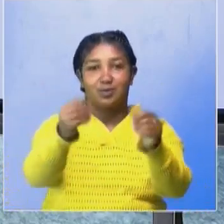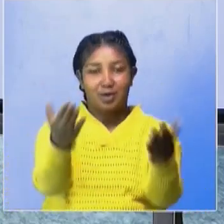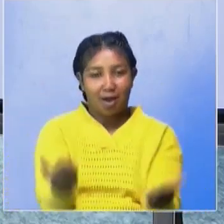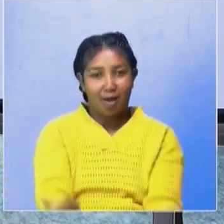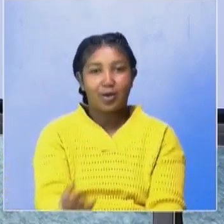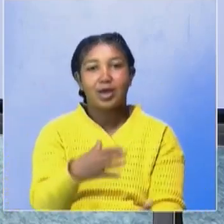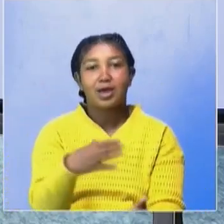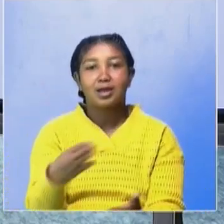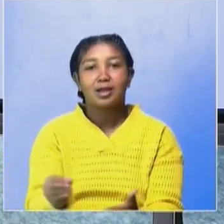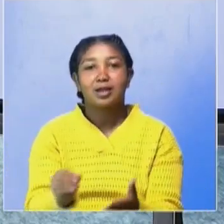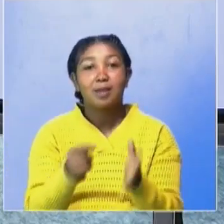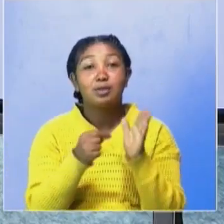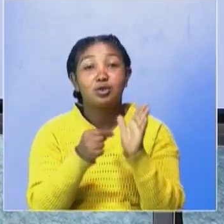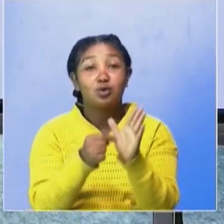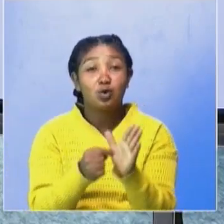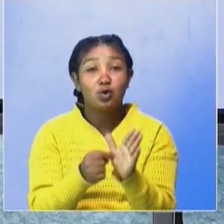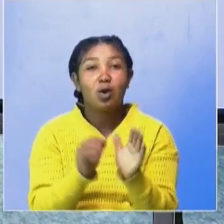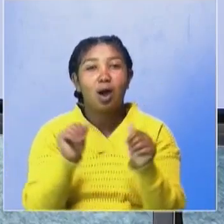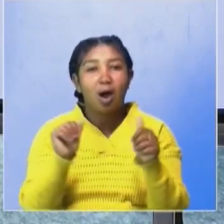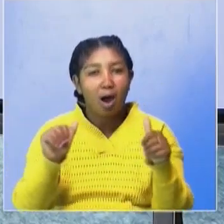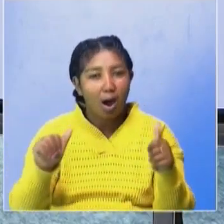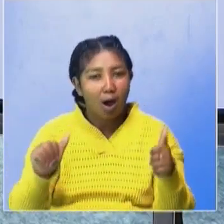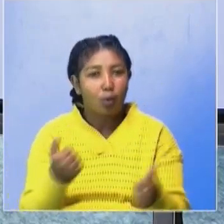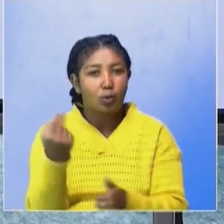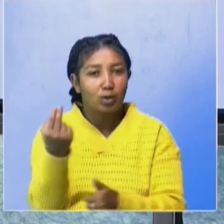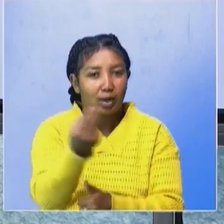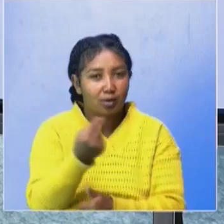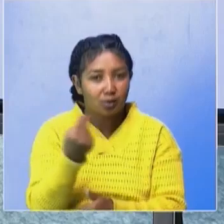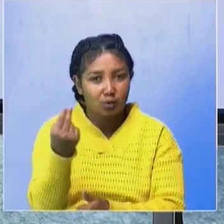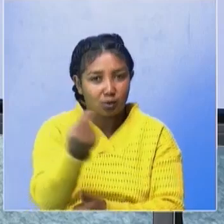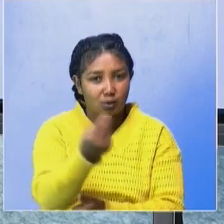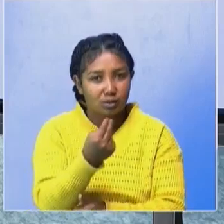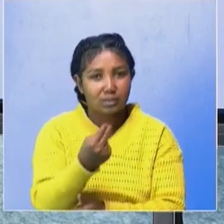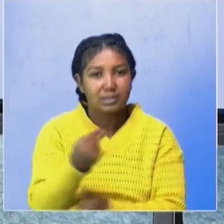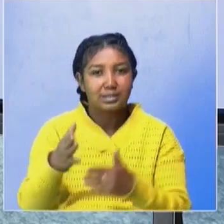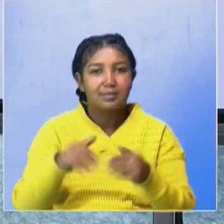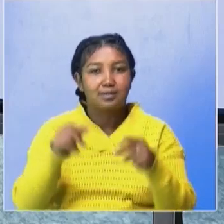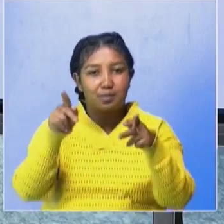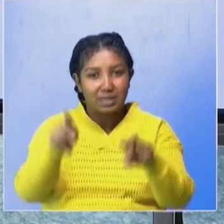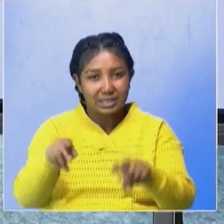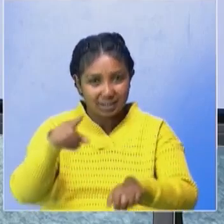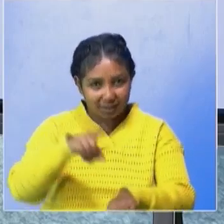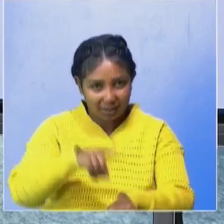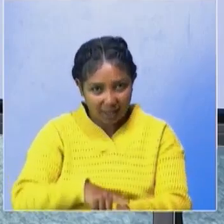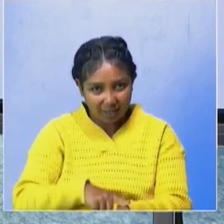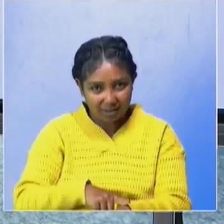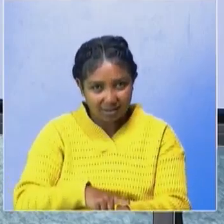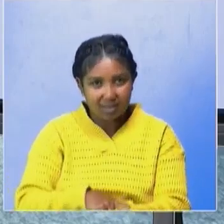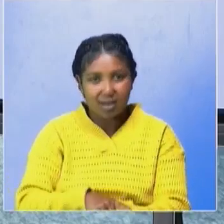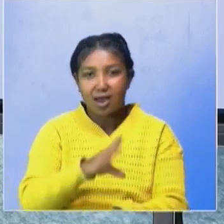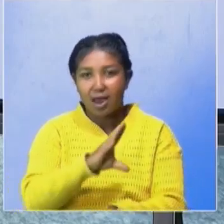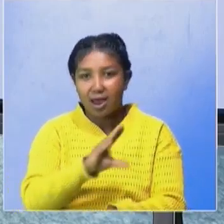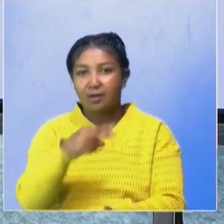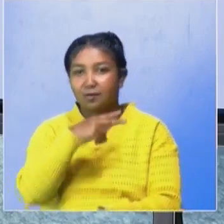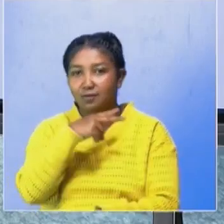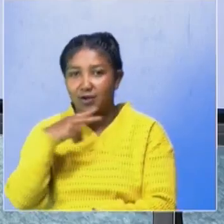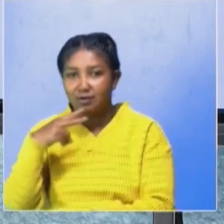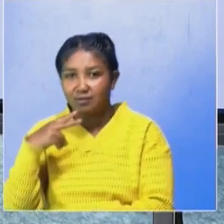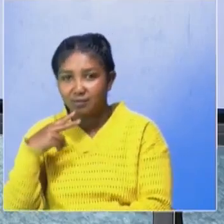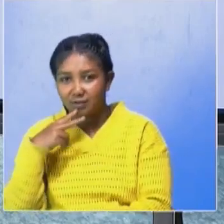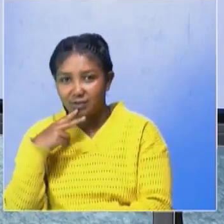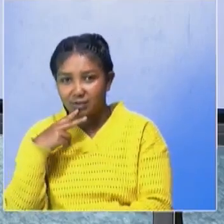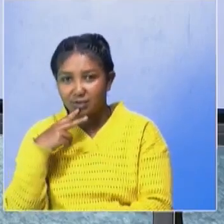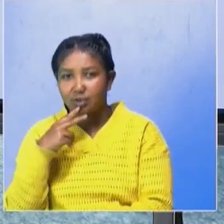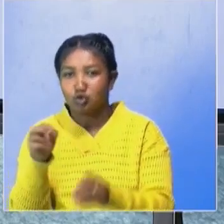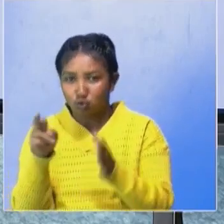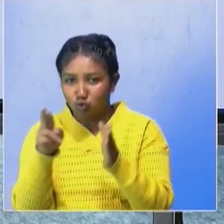and let me show you how we can use simple present tense and verbs. It has a